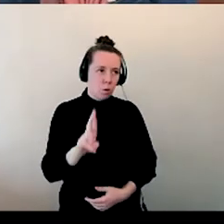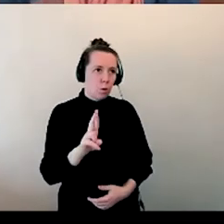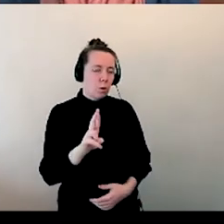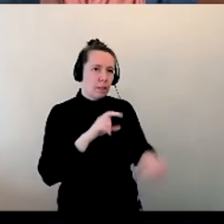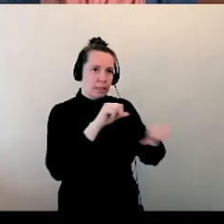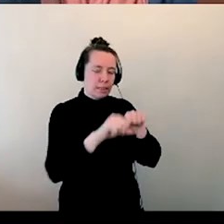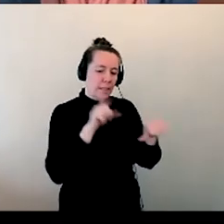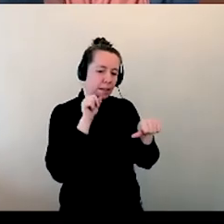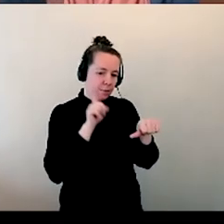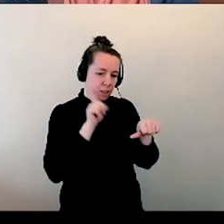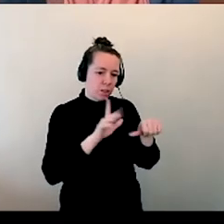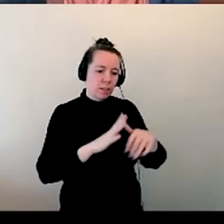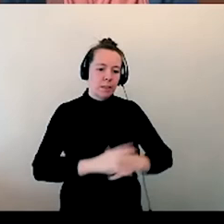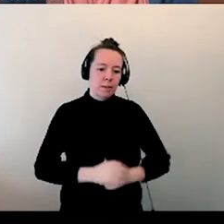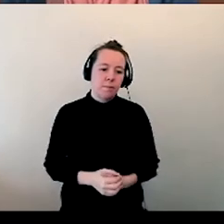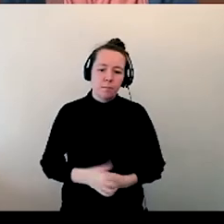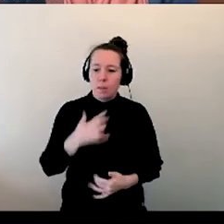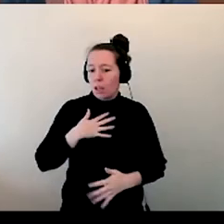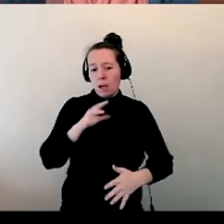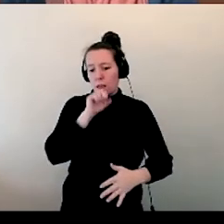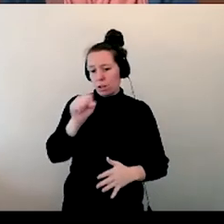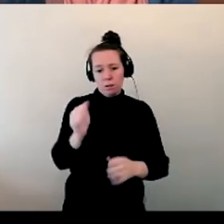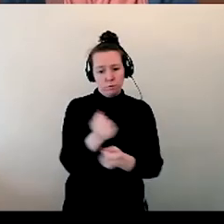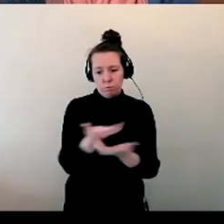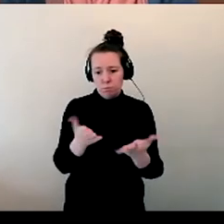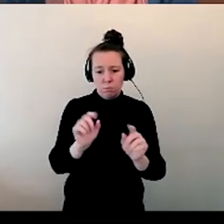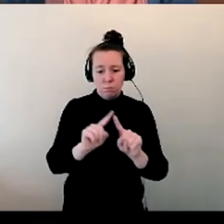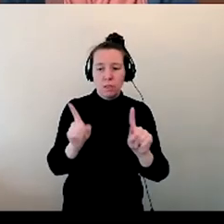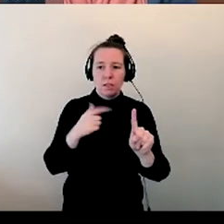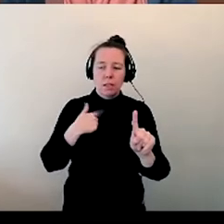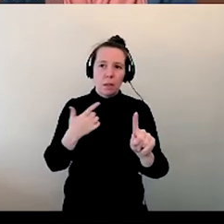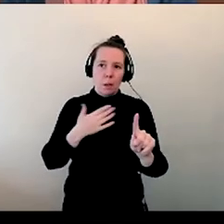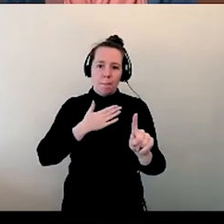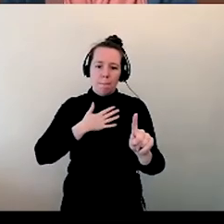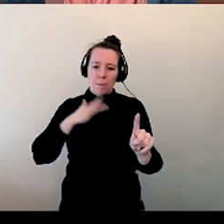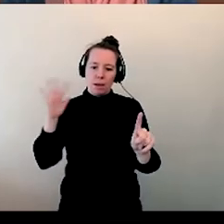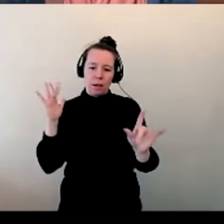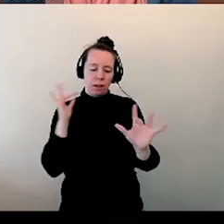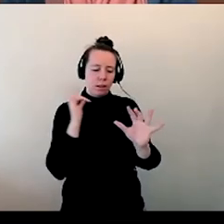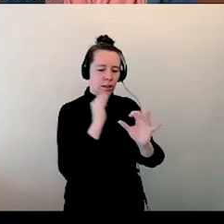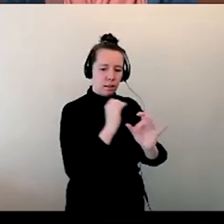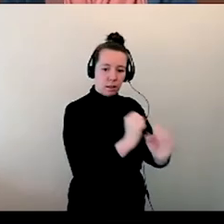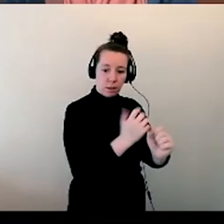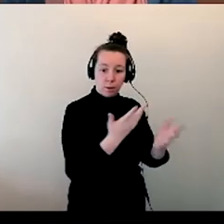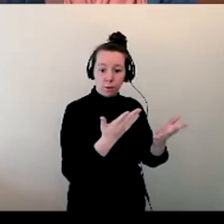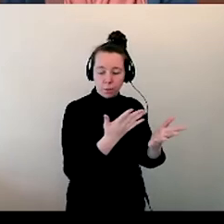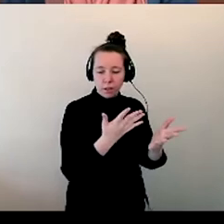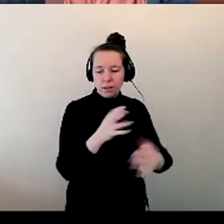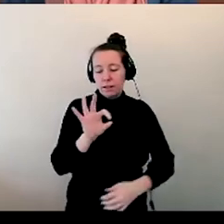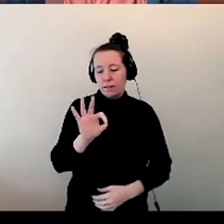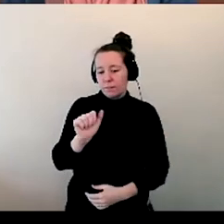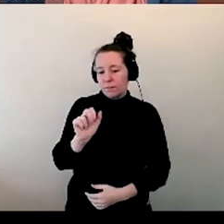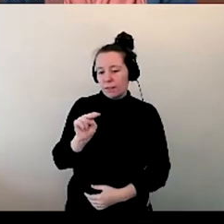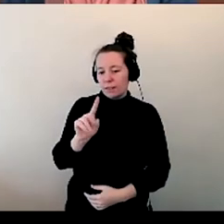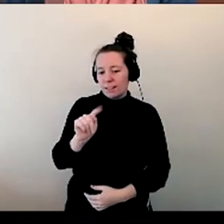respect romance and contemporary, but the books that I will probably instinctively want to promote are fantasy.